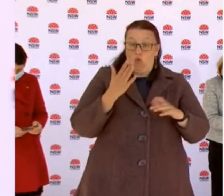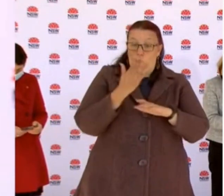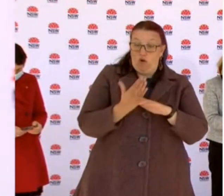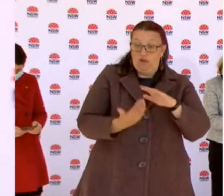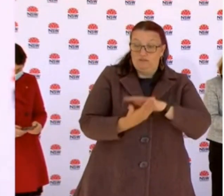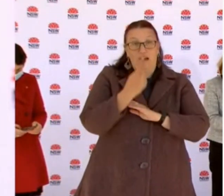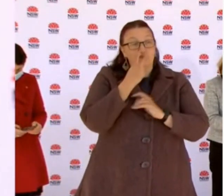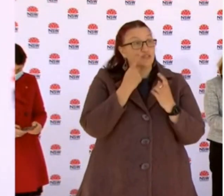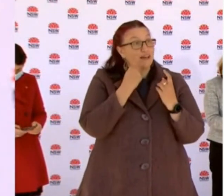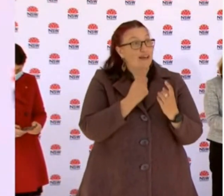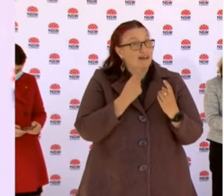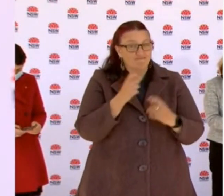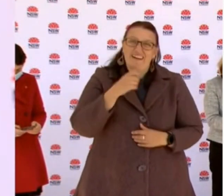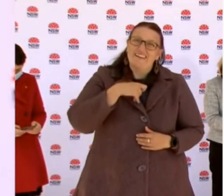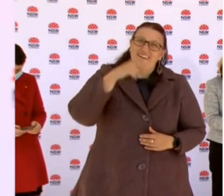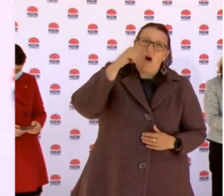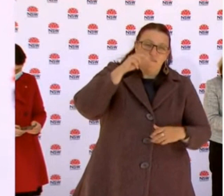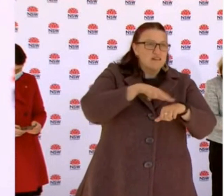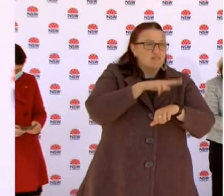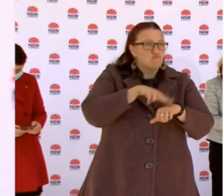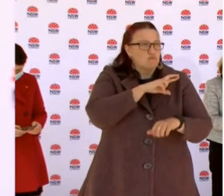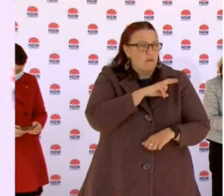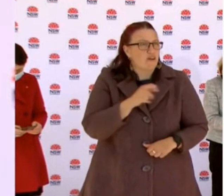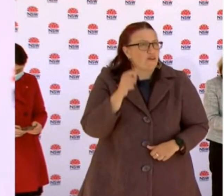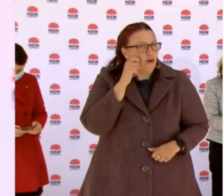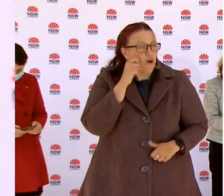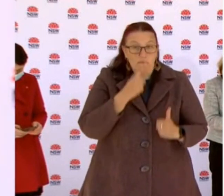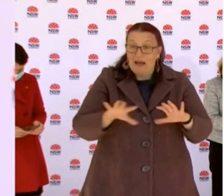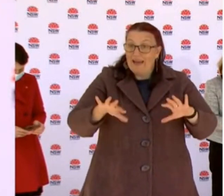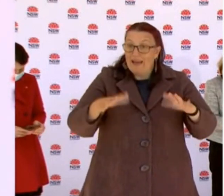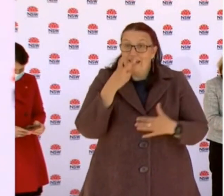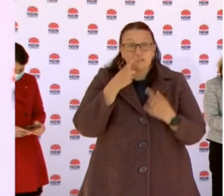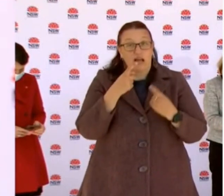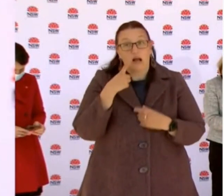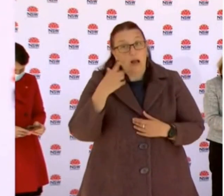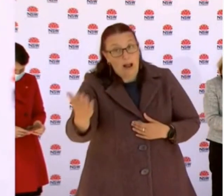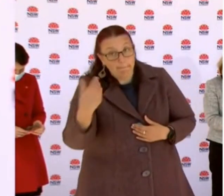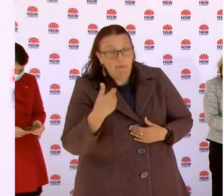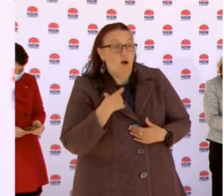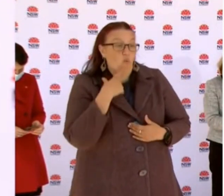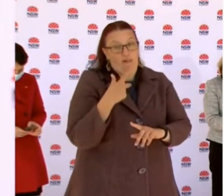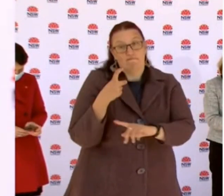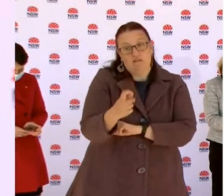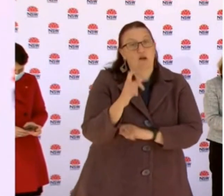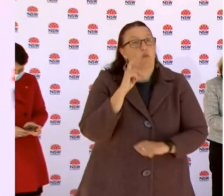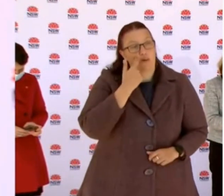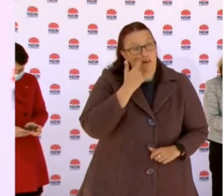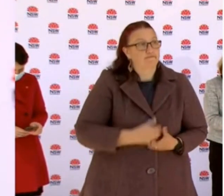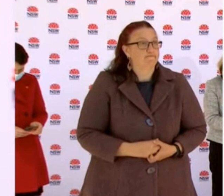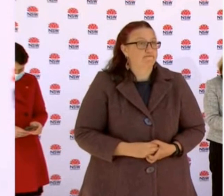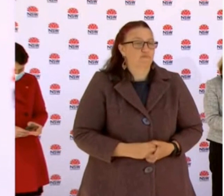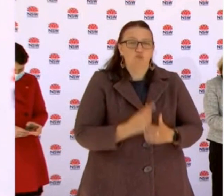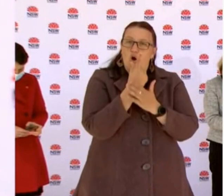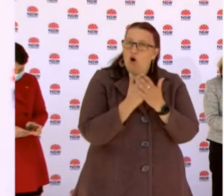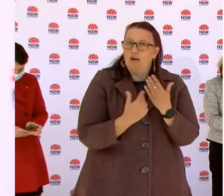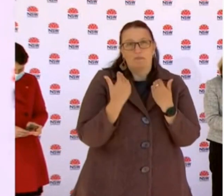staff, albeit that they were federal responsibilities, could come forward and we would actually vaccinate them. So the only limitation really